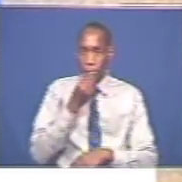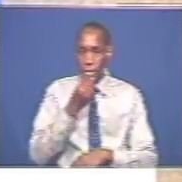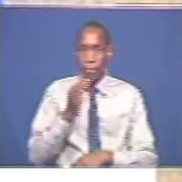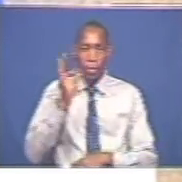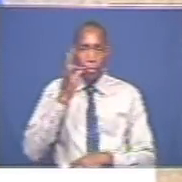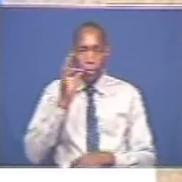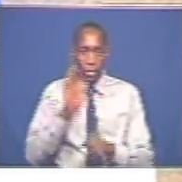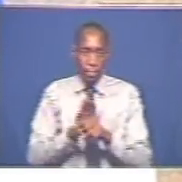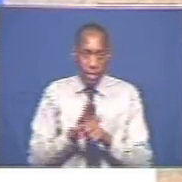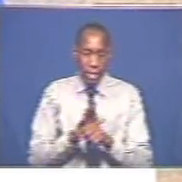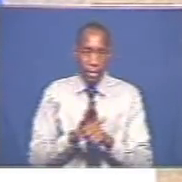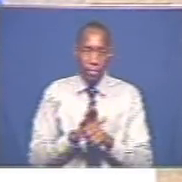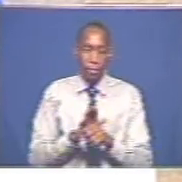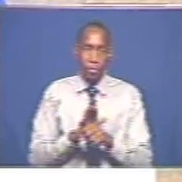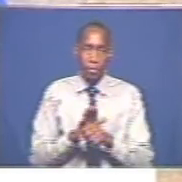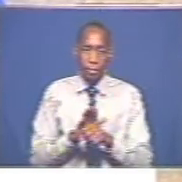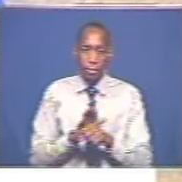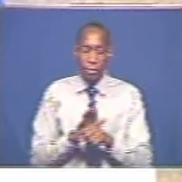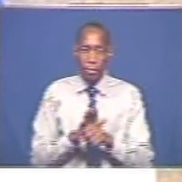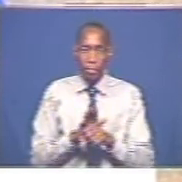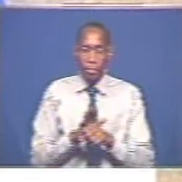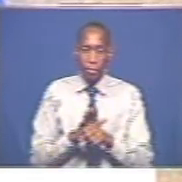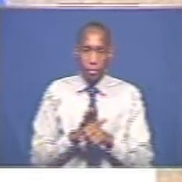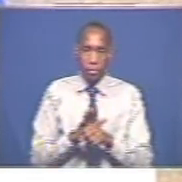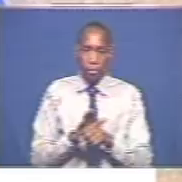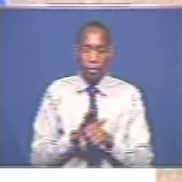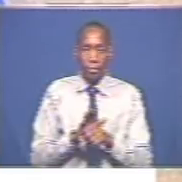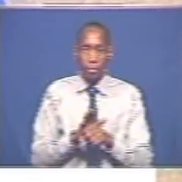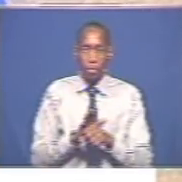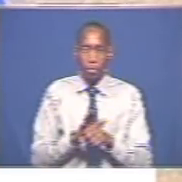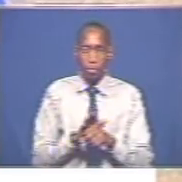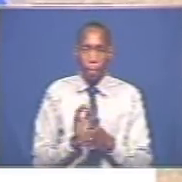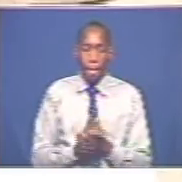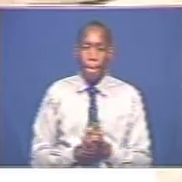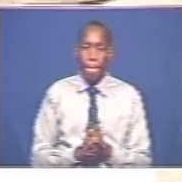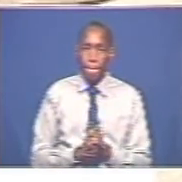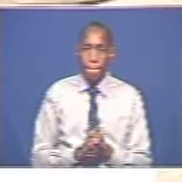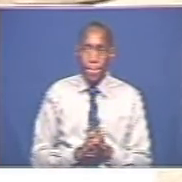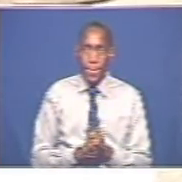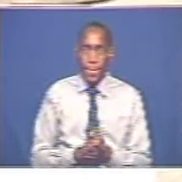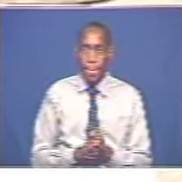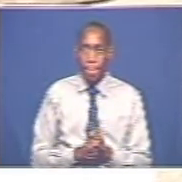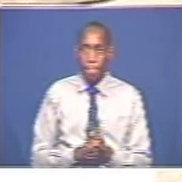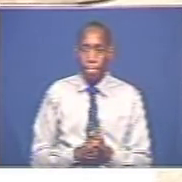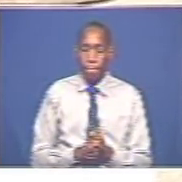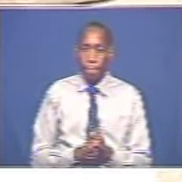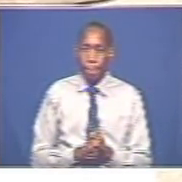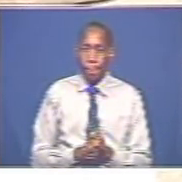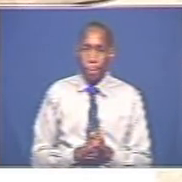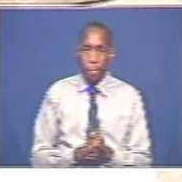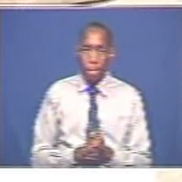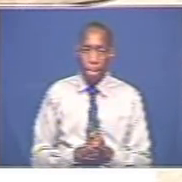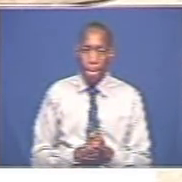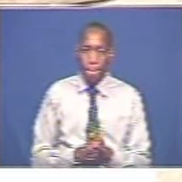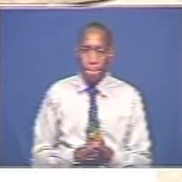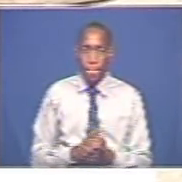fruits, make your diet as colorful as it can get. Mm. Yes. All right. Joseph. Well,